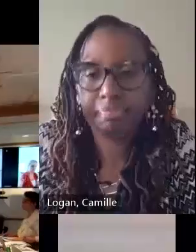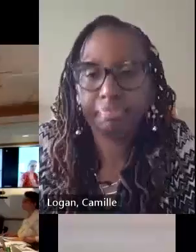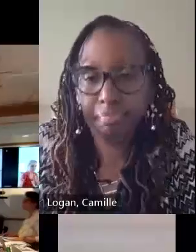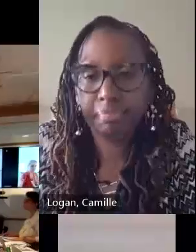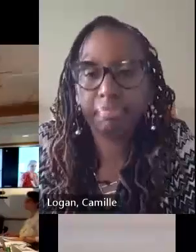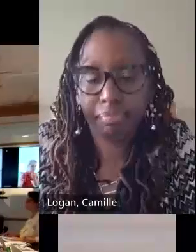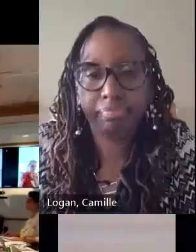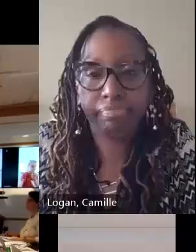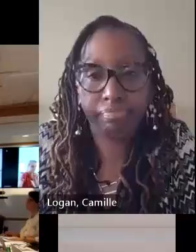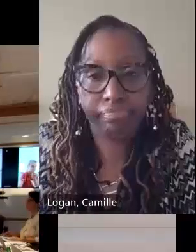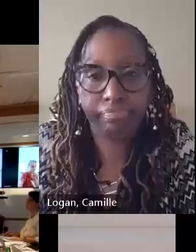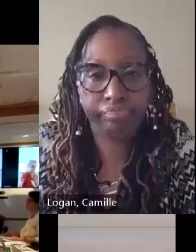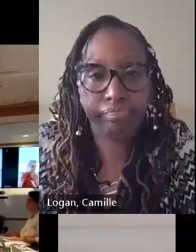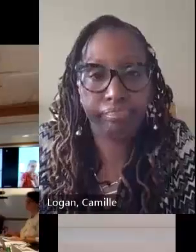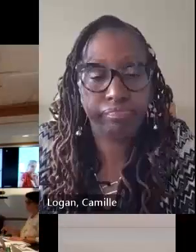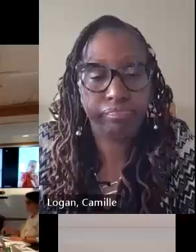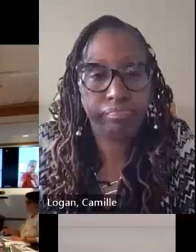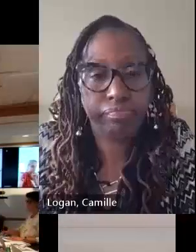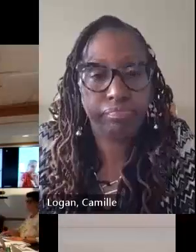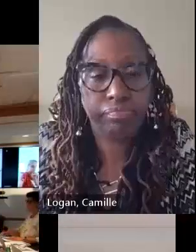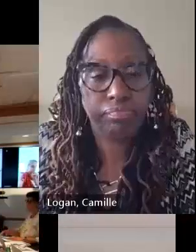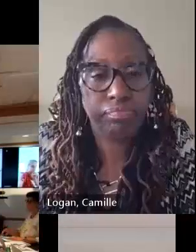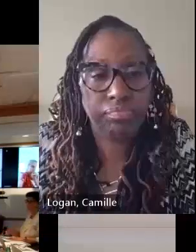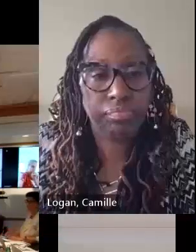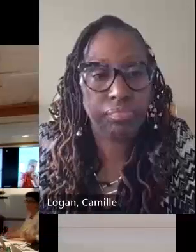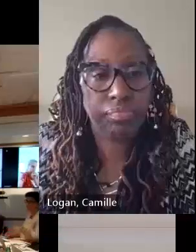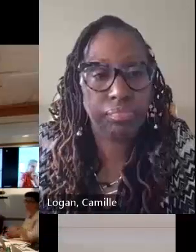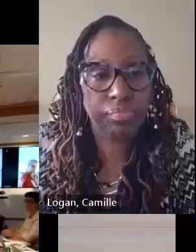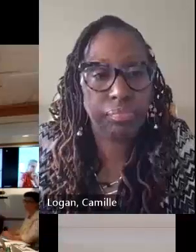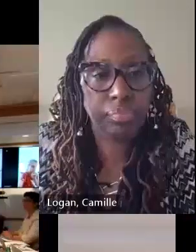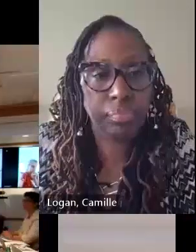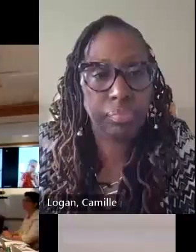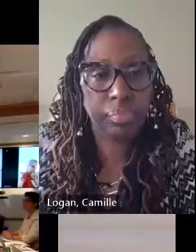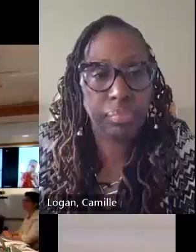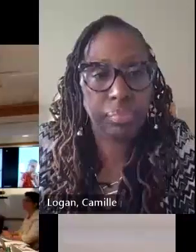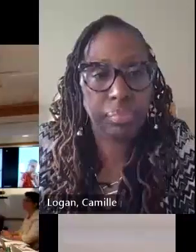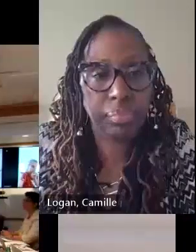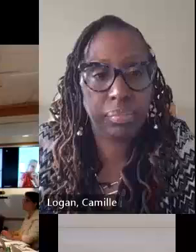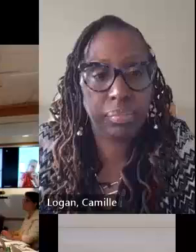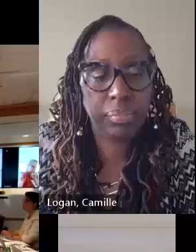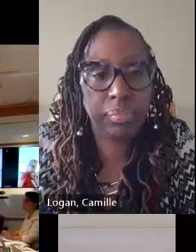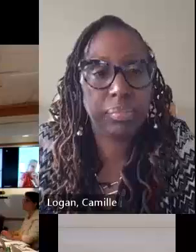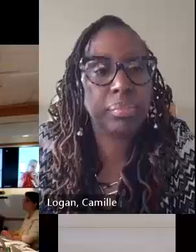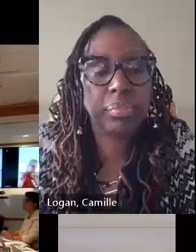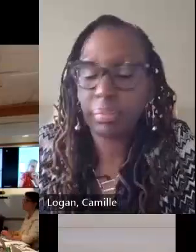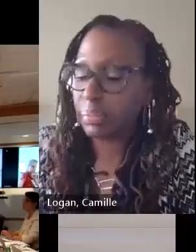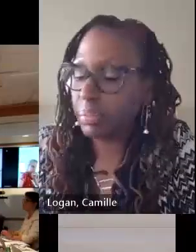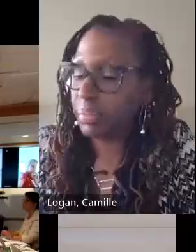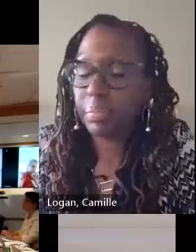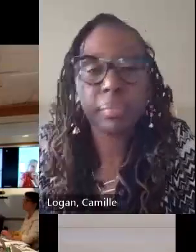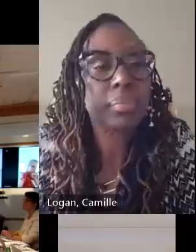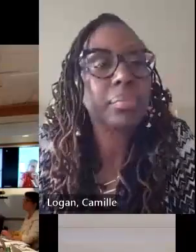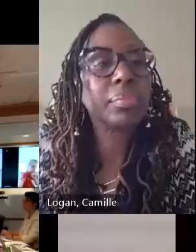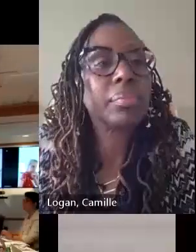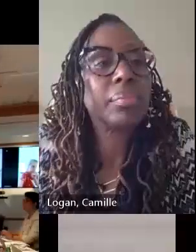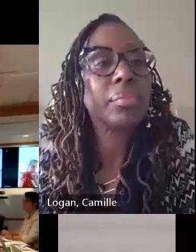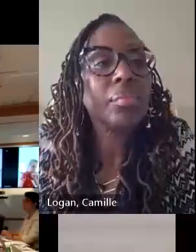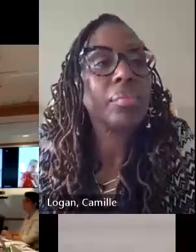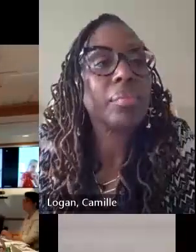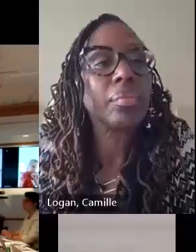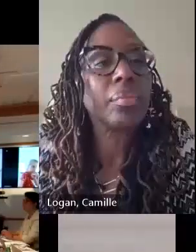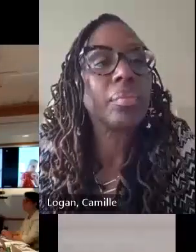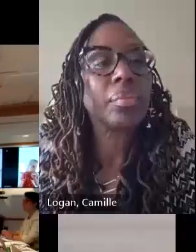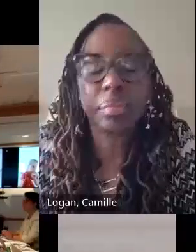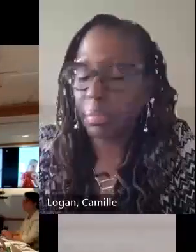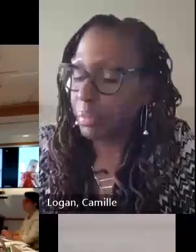we don't use it, we don't get it. And I was just wondering if these funds sort of fell under that. Good question. So to